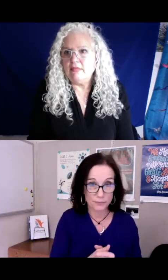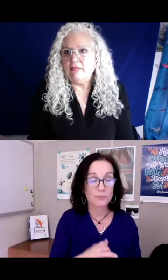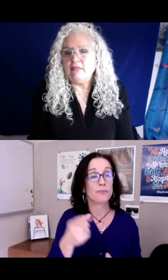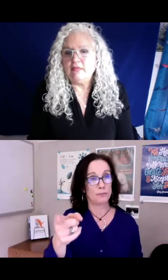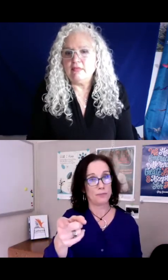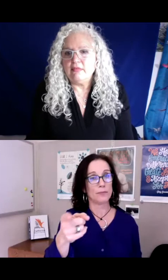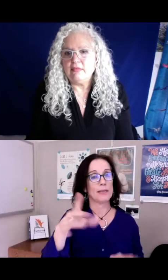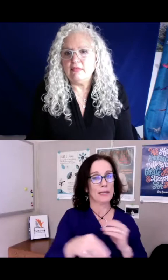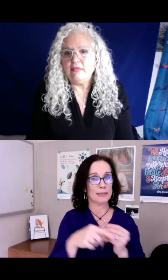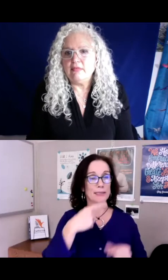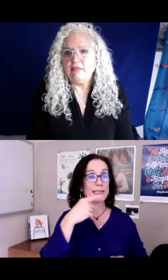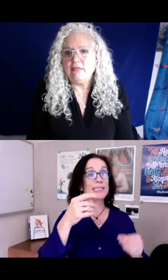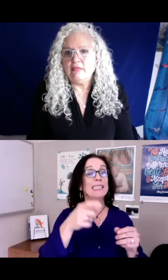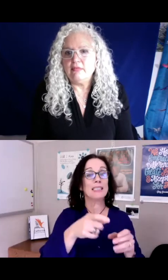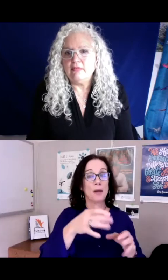in California.